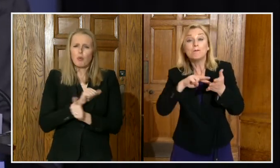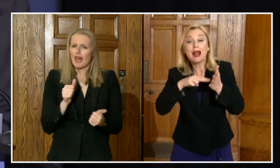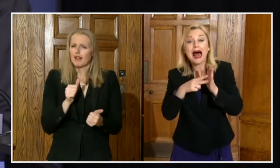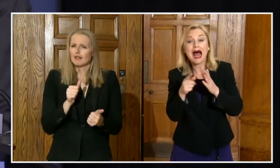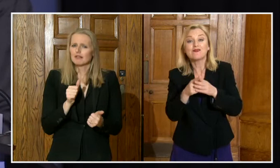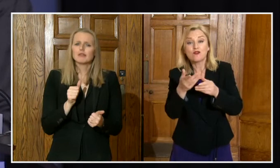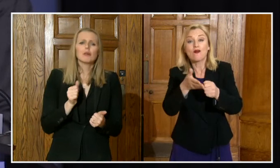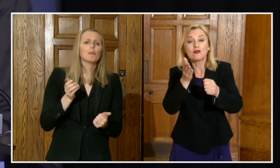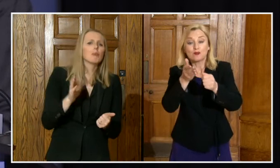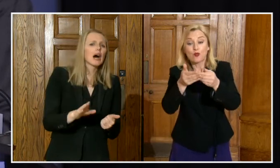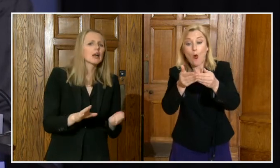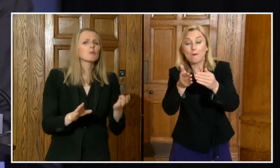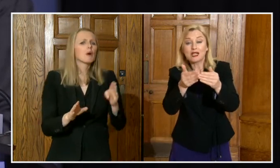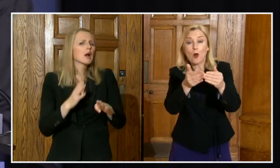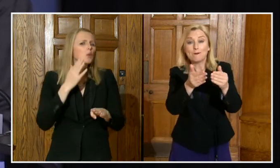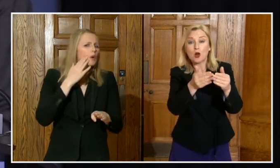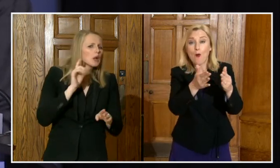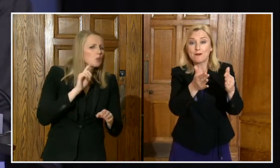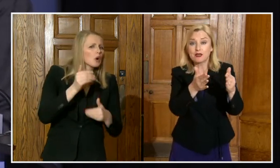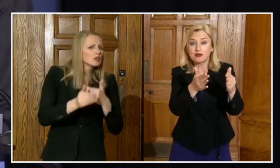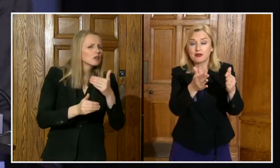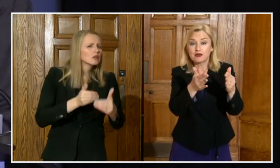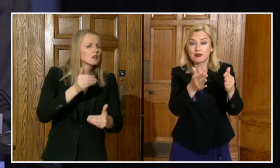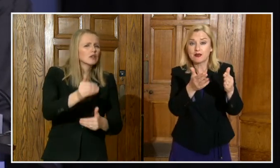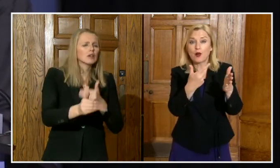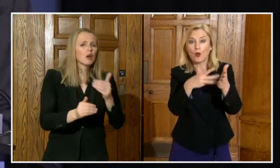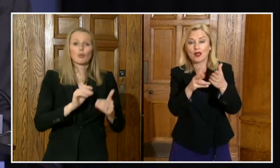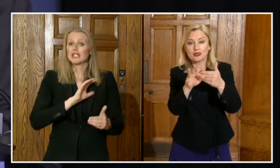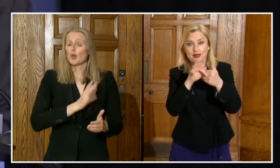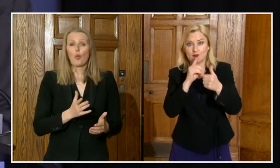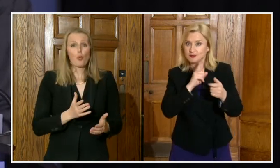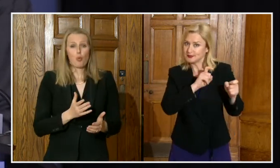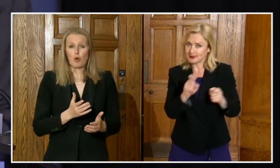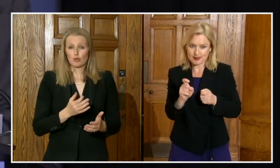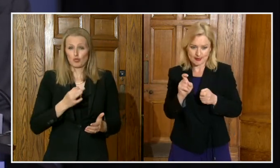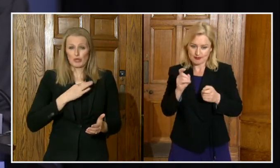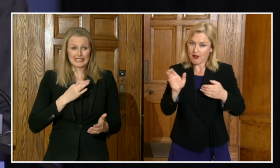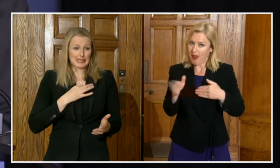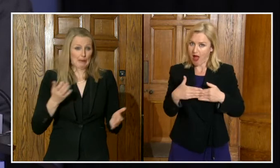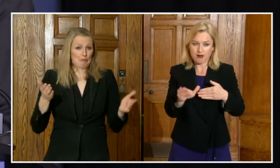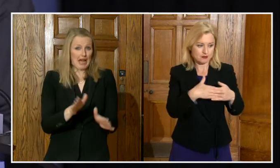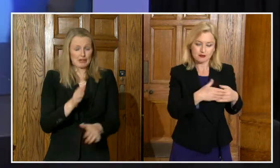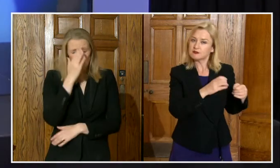the current situation, but only when it's safe to do so, and now it is not safe to do so.